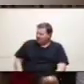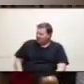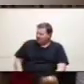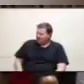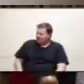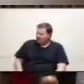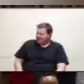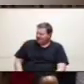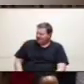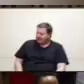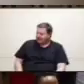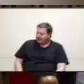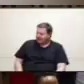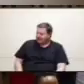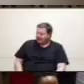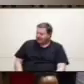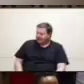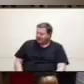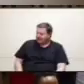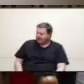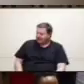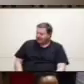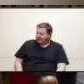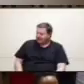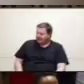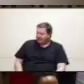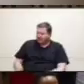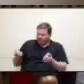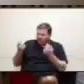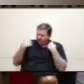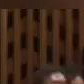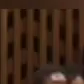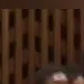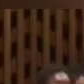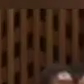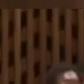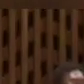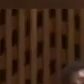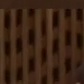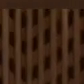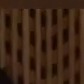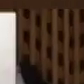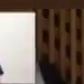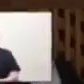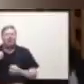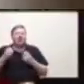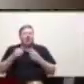it's incomprehensible. All right, let's finish the questions, we'll come back.